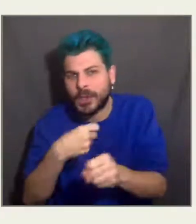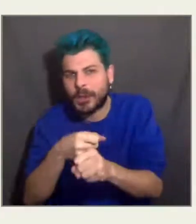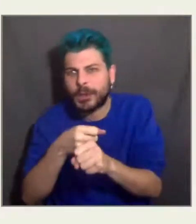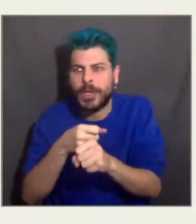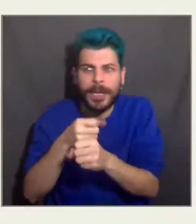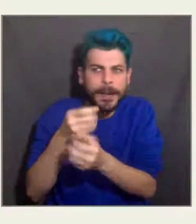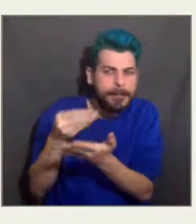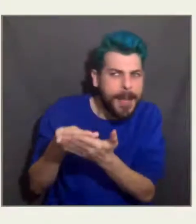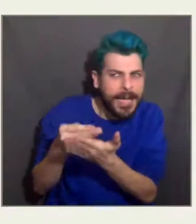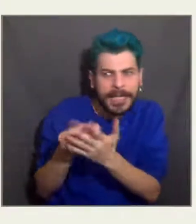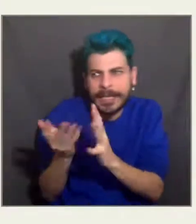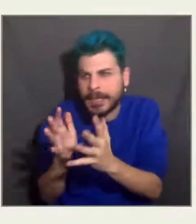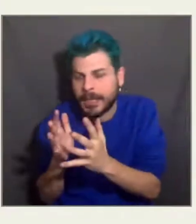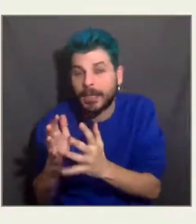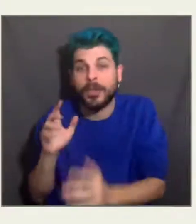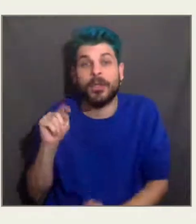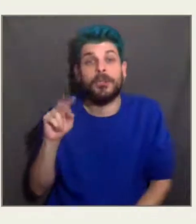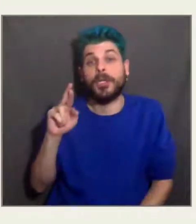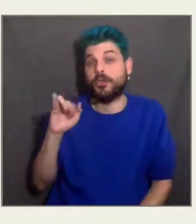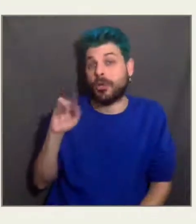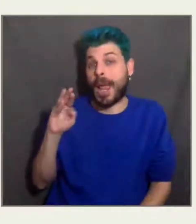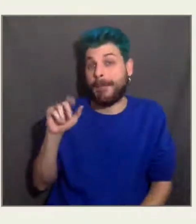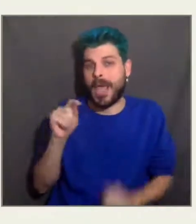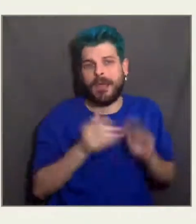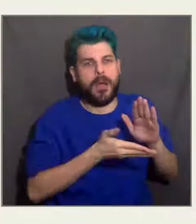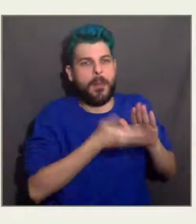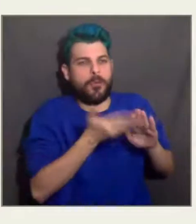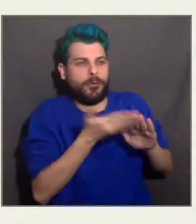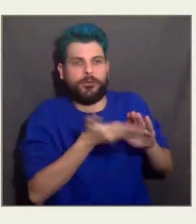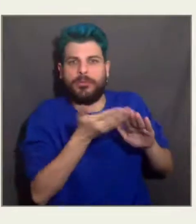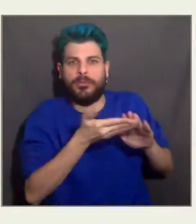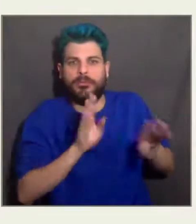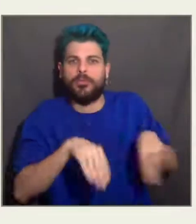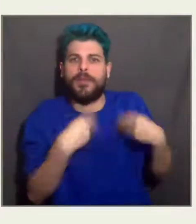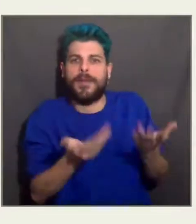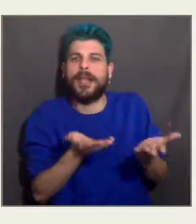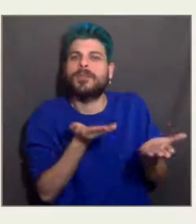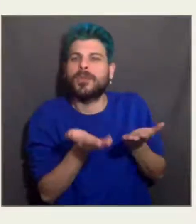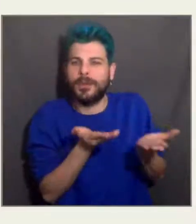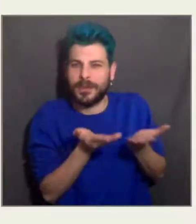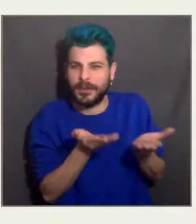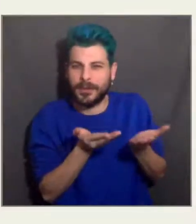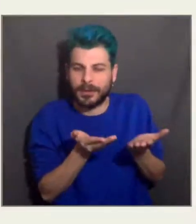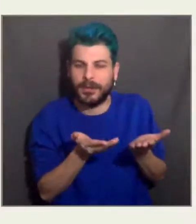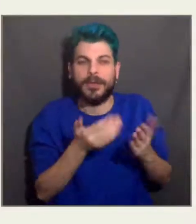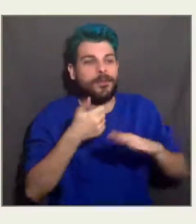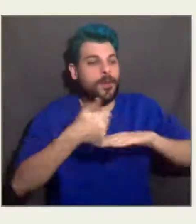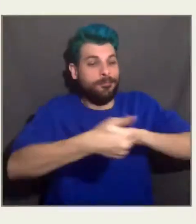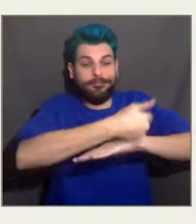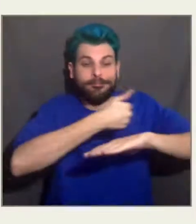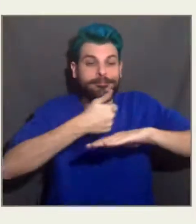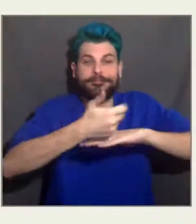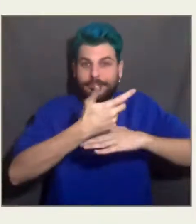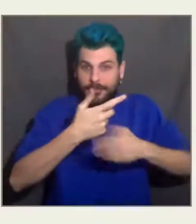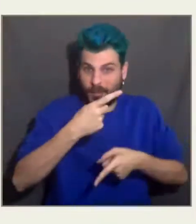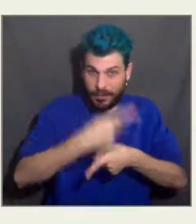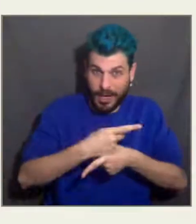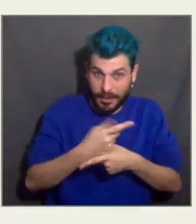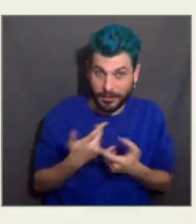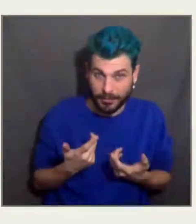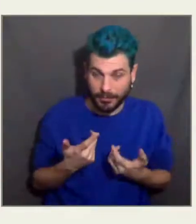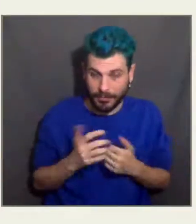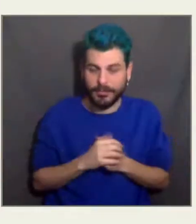obviously operating and providing a service on the ground to make sure that people can get around the region, right, in a safe and affordable